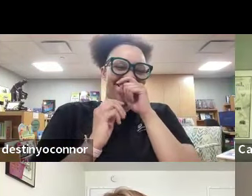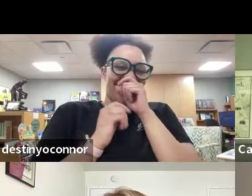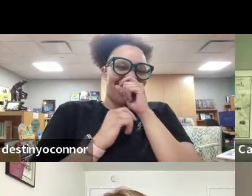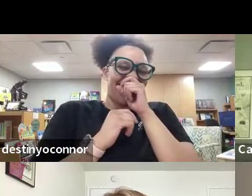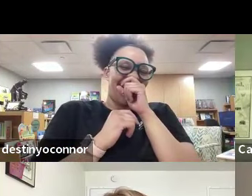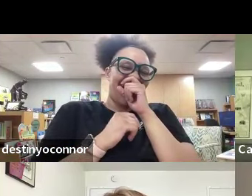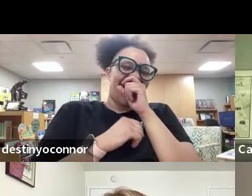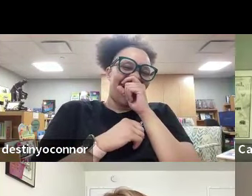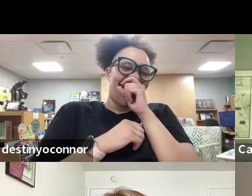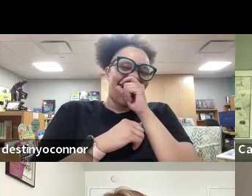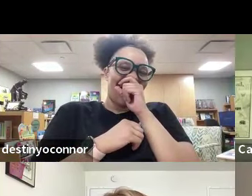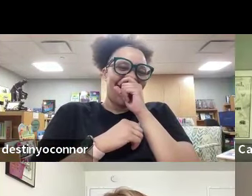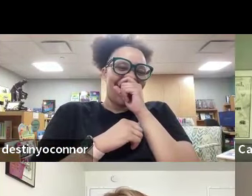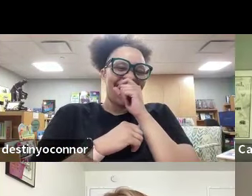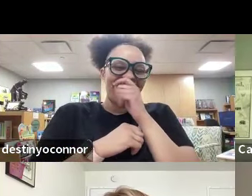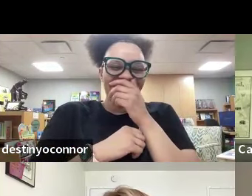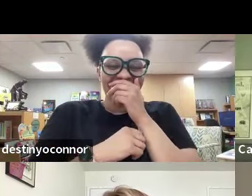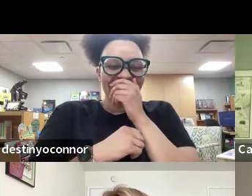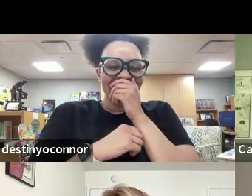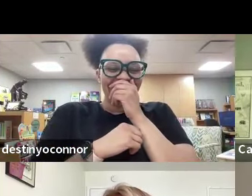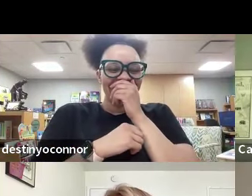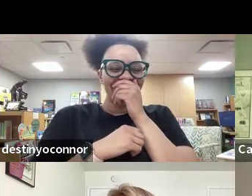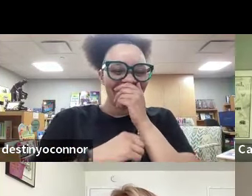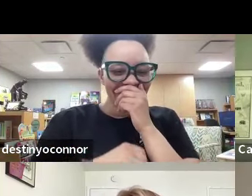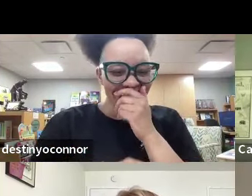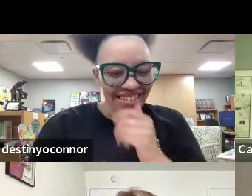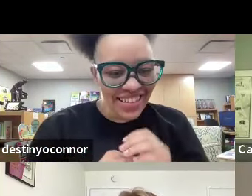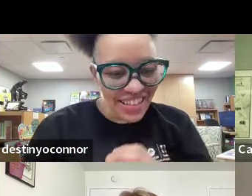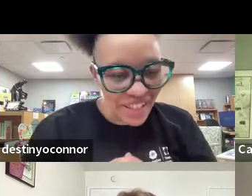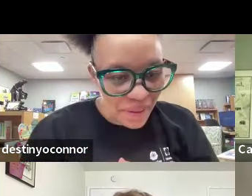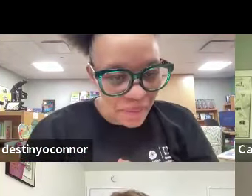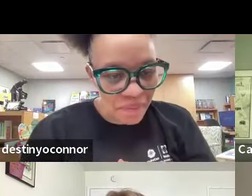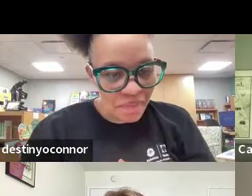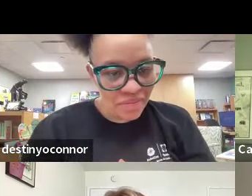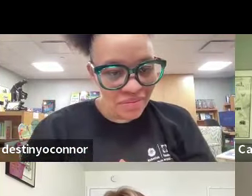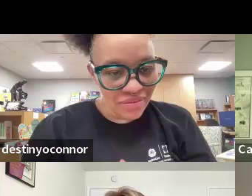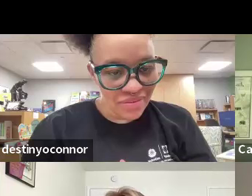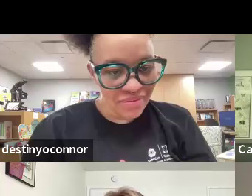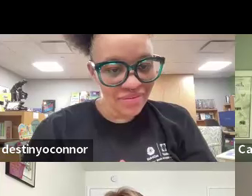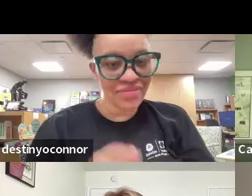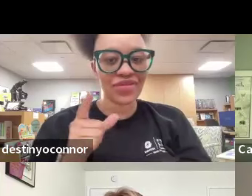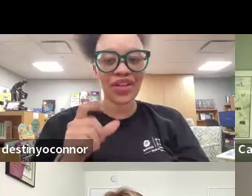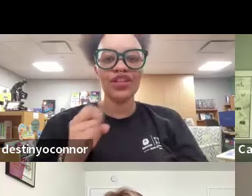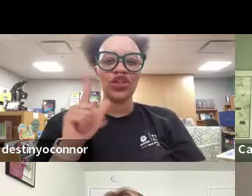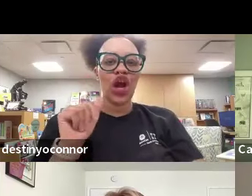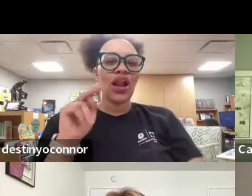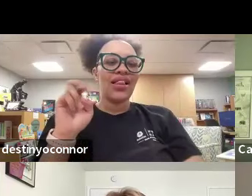this, like for your hair, because it sticks up on top. Oh, that's funny. So yeah, Milad too. Milad has the same hair.